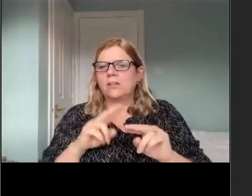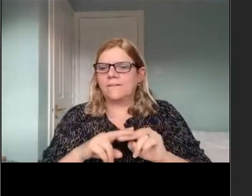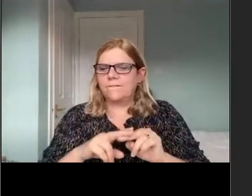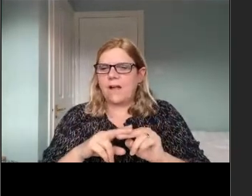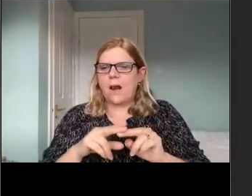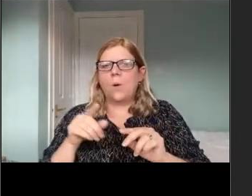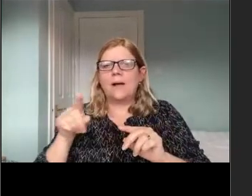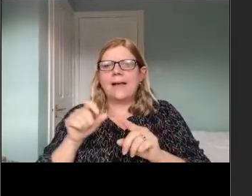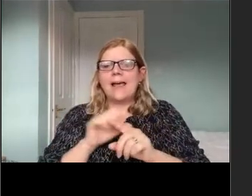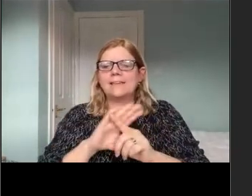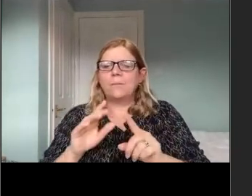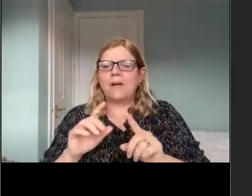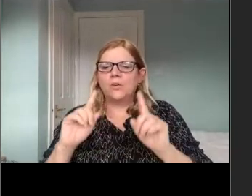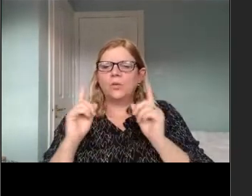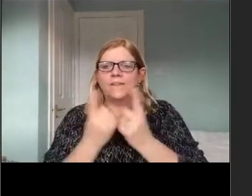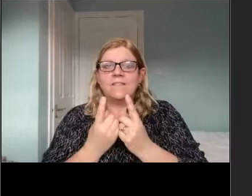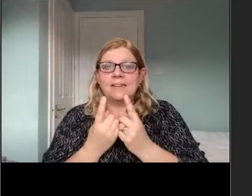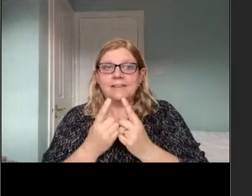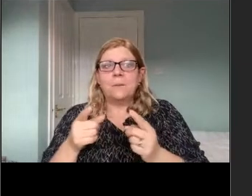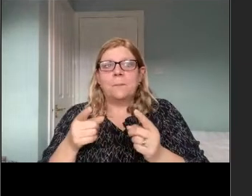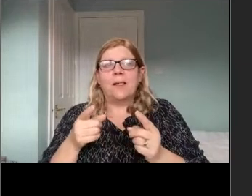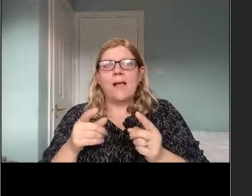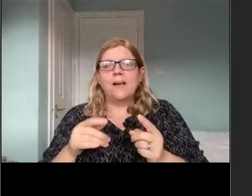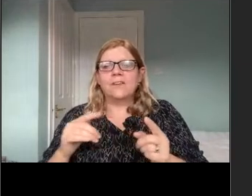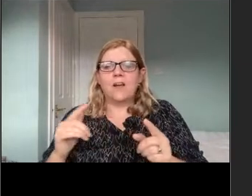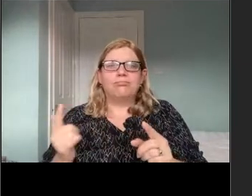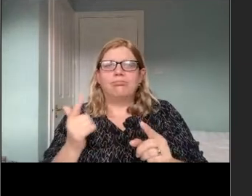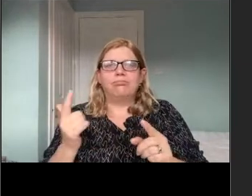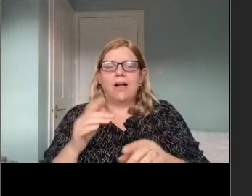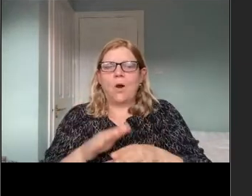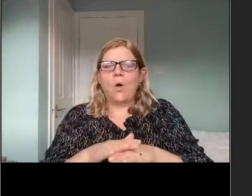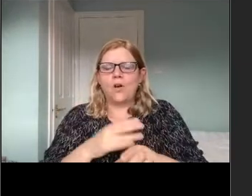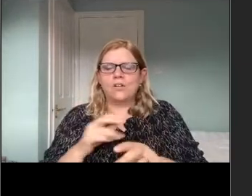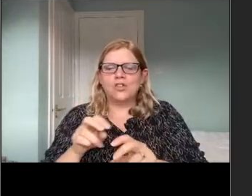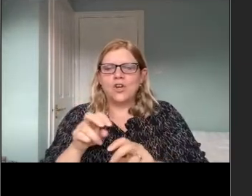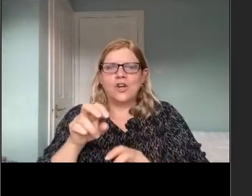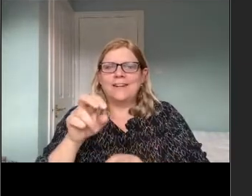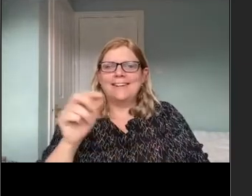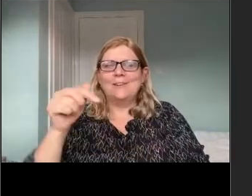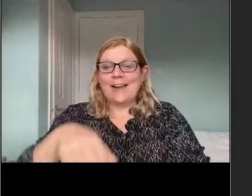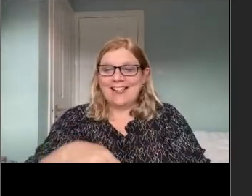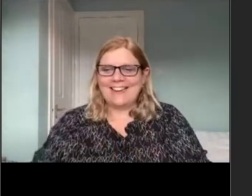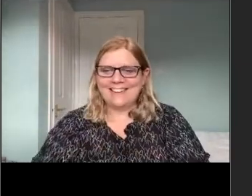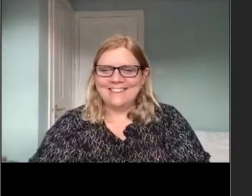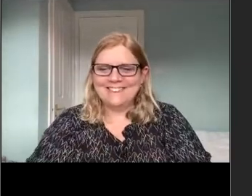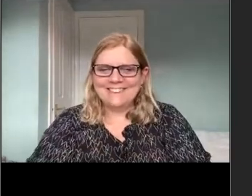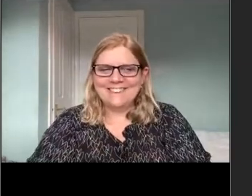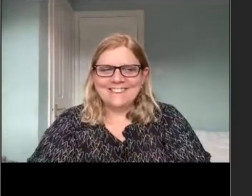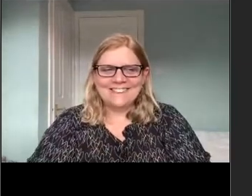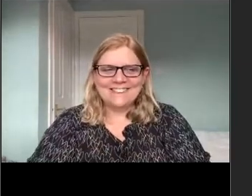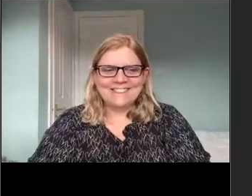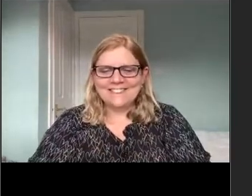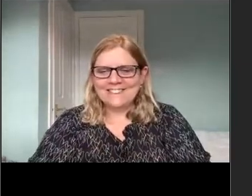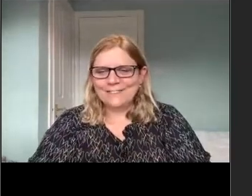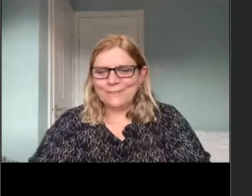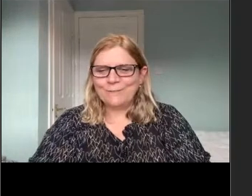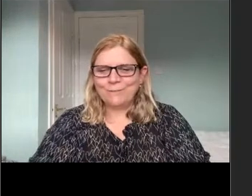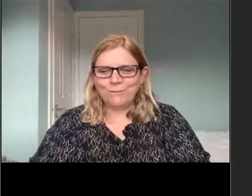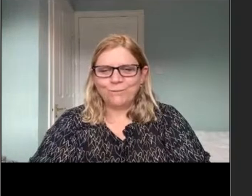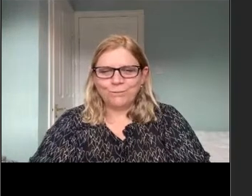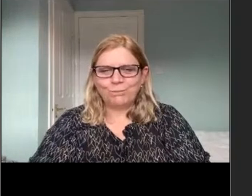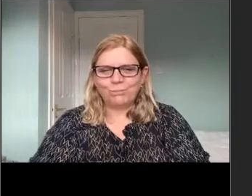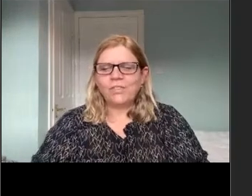As you can see on the slide, I'm a Chancellor's Fellow at Edinburgh University, but that is the result of a very long